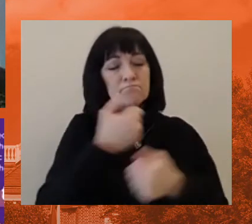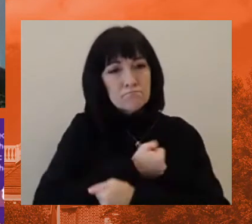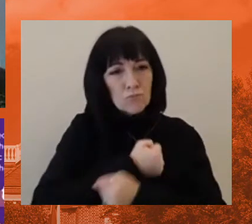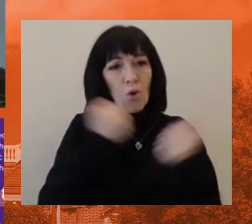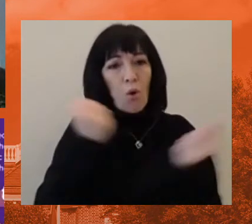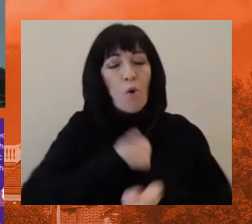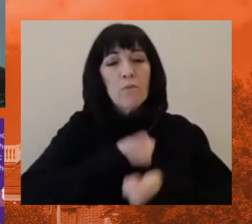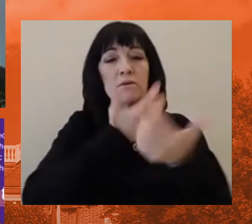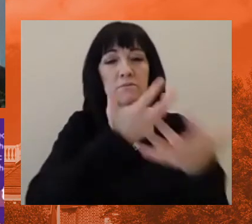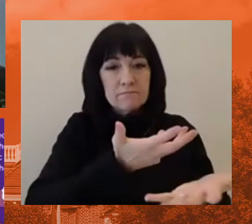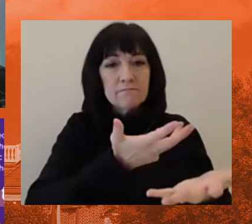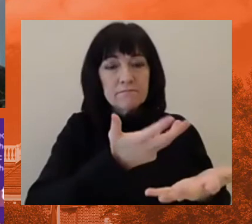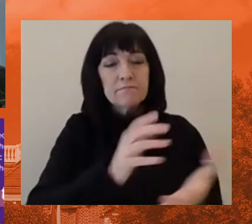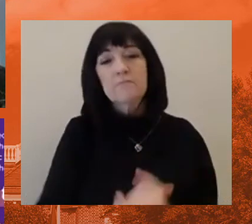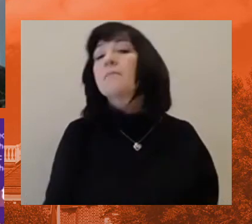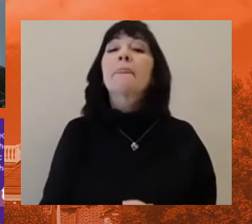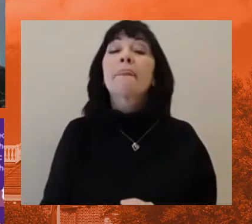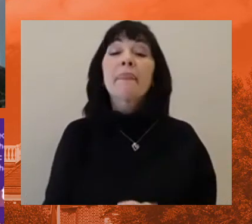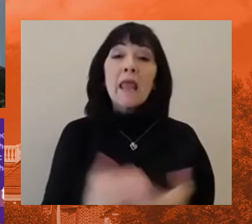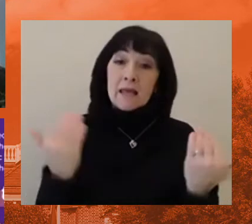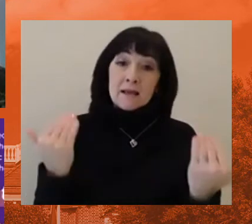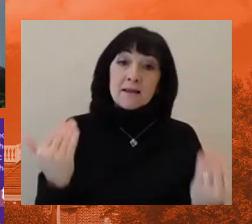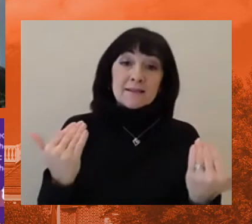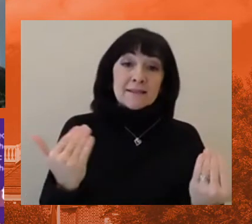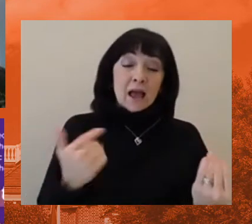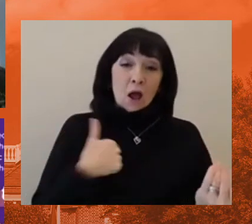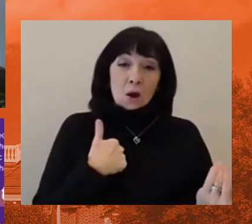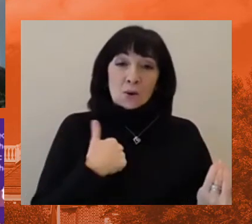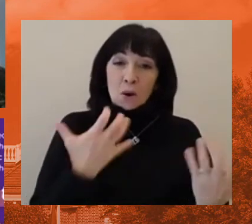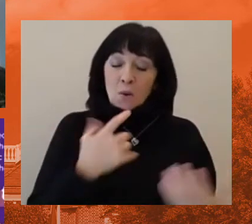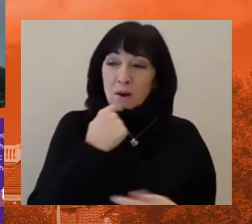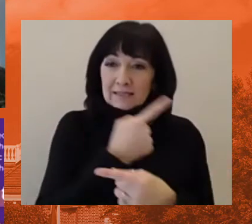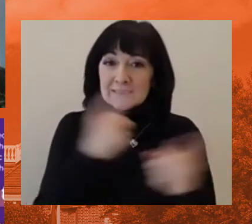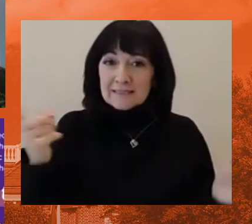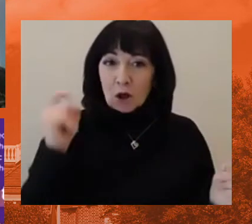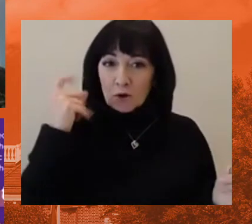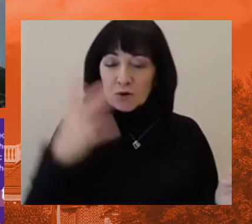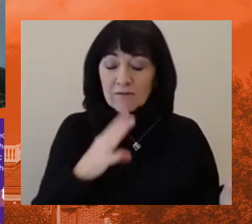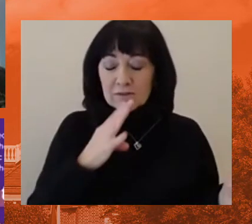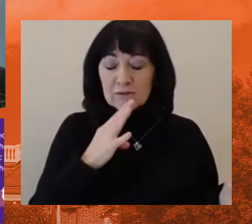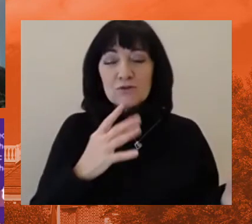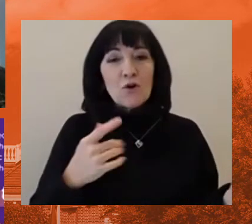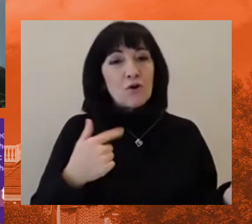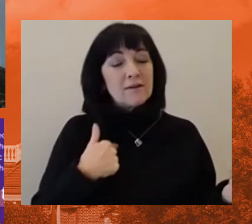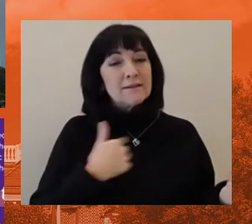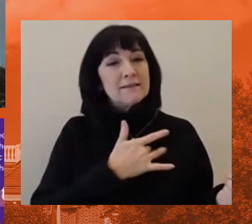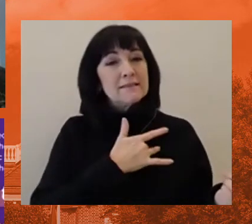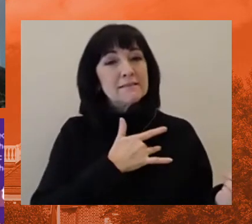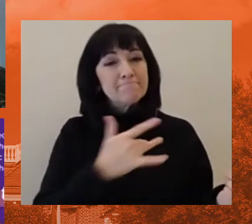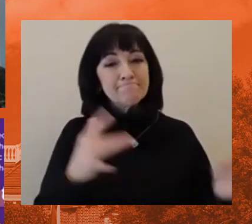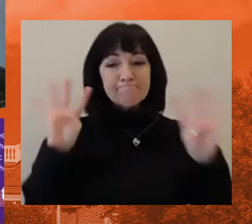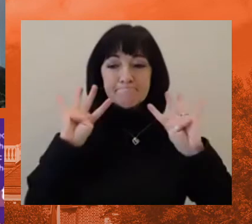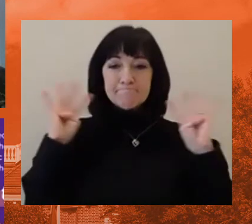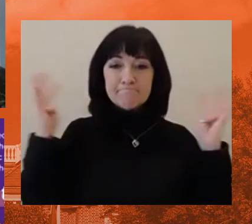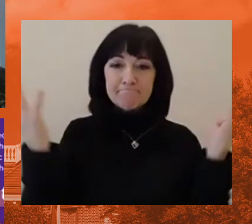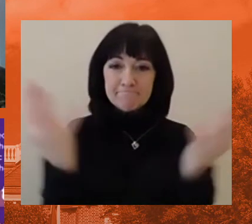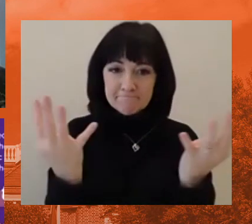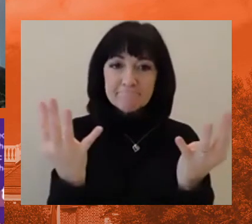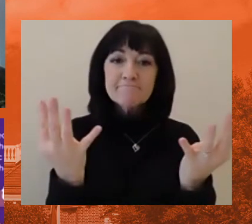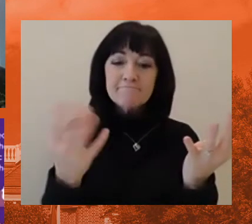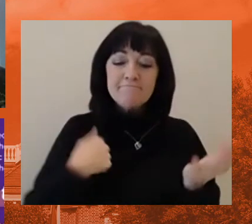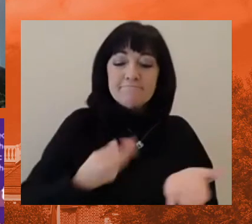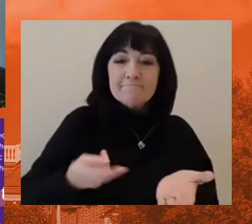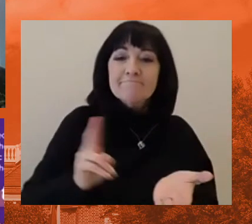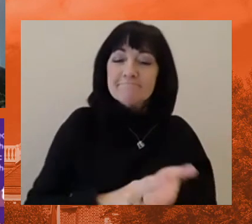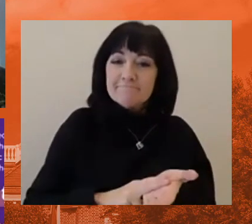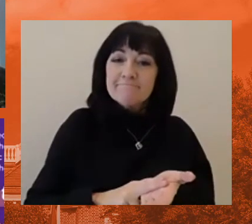in my conference room and we're surrounded by the folks that are on the front lines doing the work. Whether they work for each of your agencies,